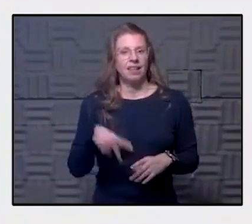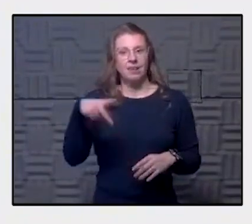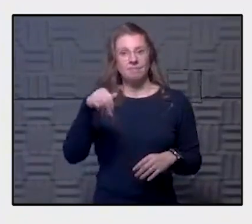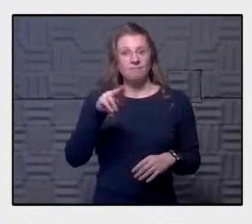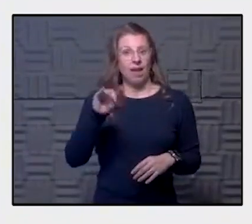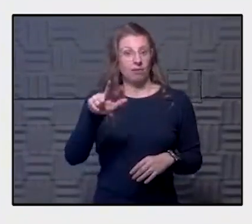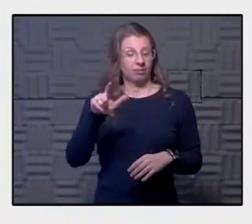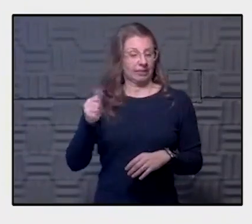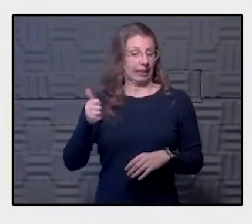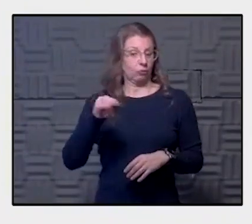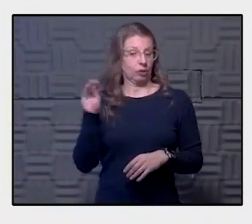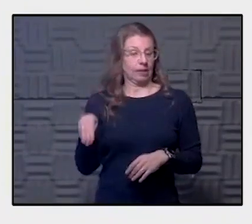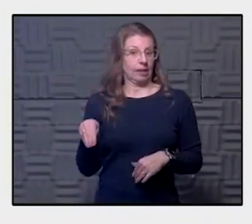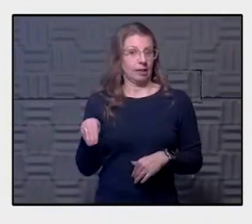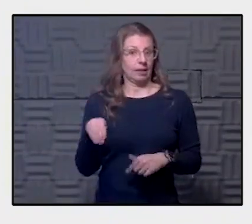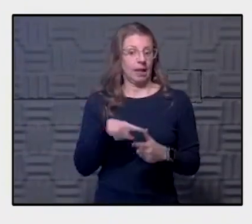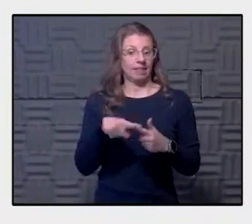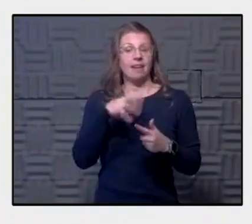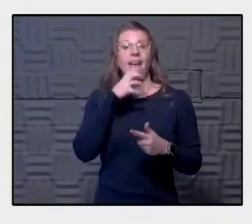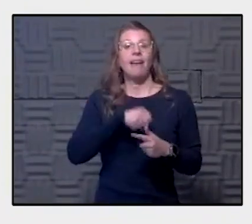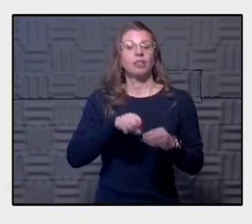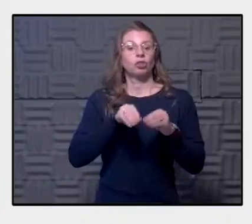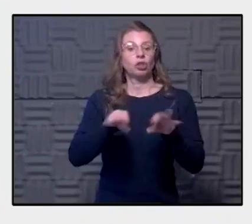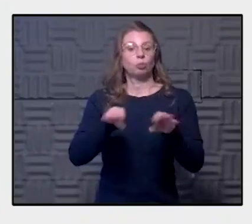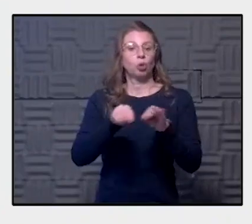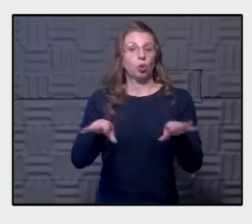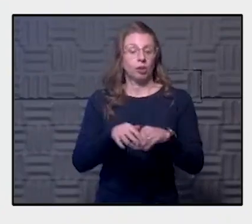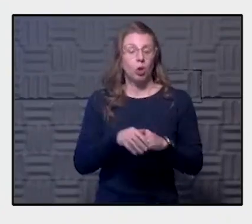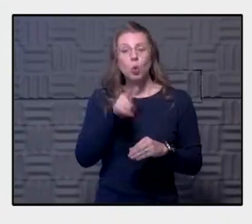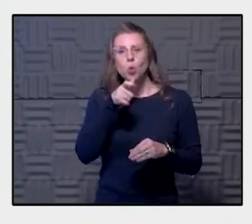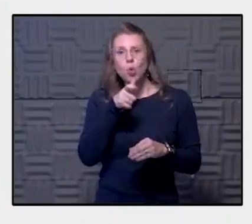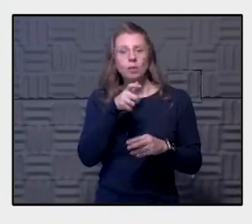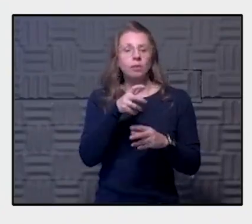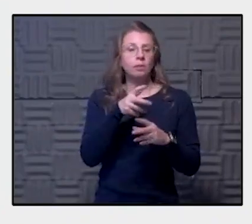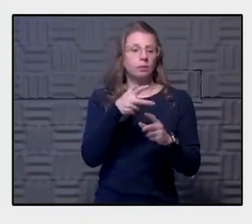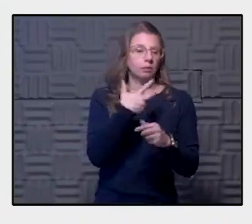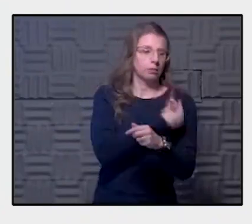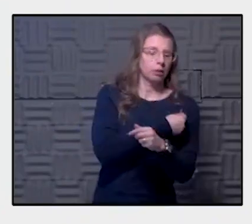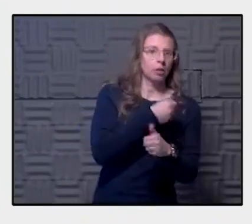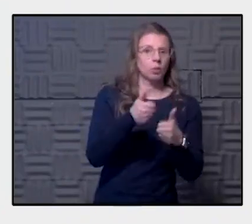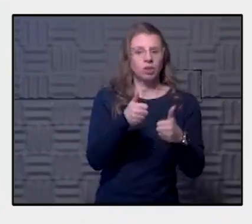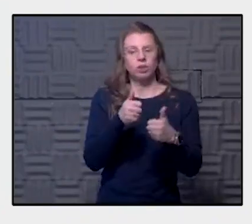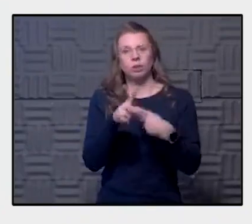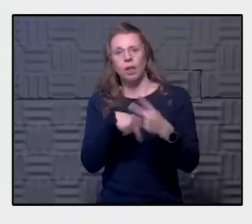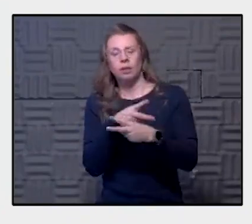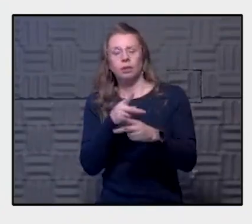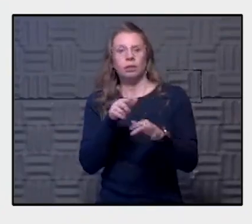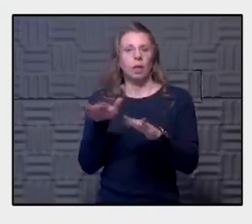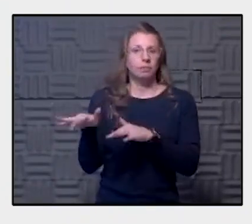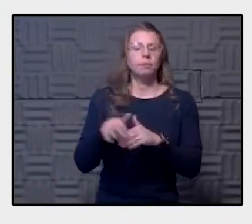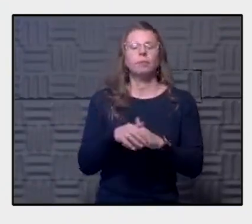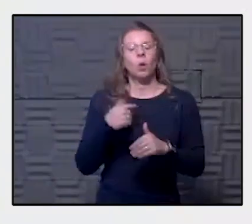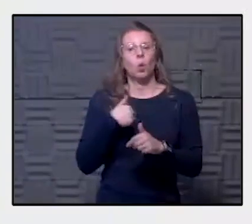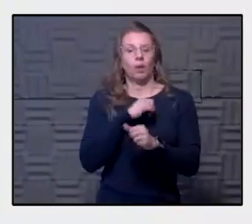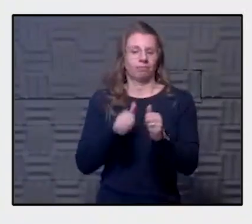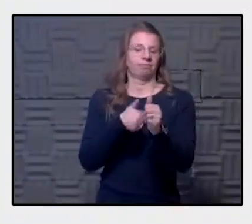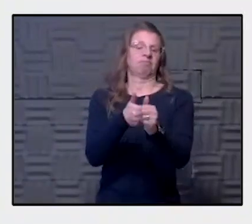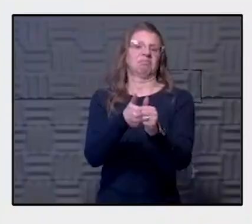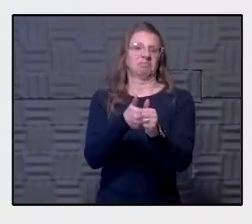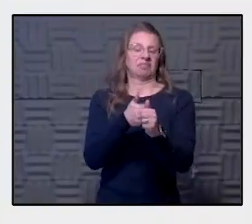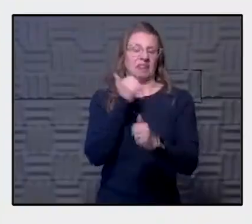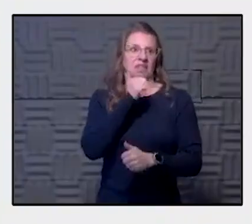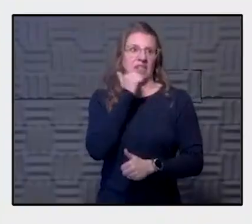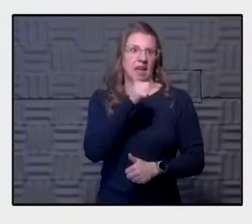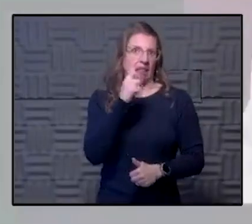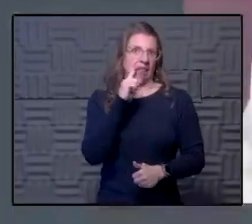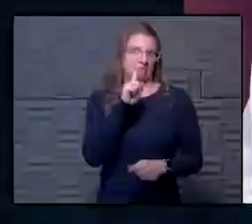says 10%, and then it has the age distribution and who's getting what kind of vaccine and the like. Keep it, because we update that I think daily